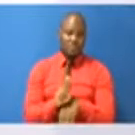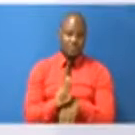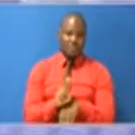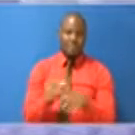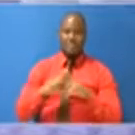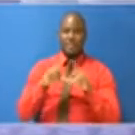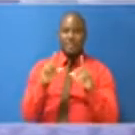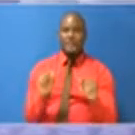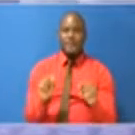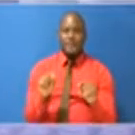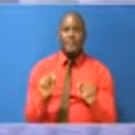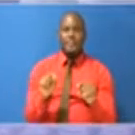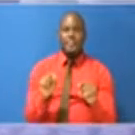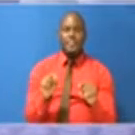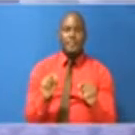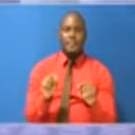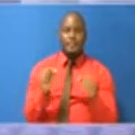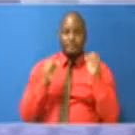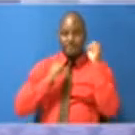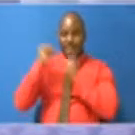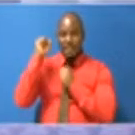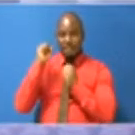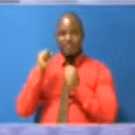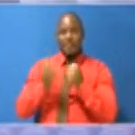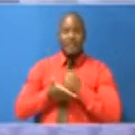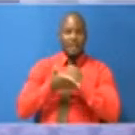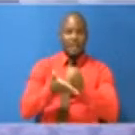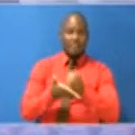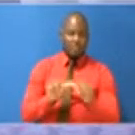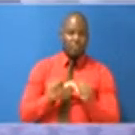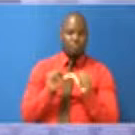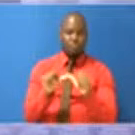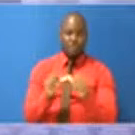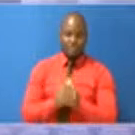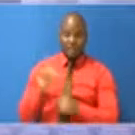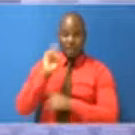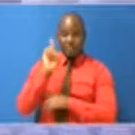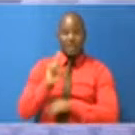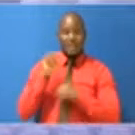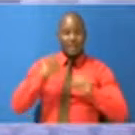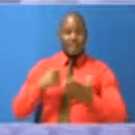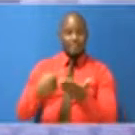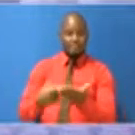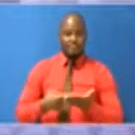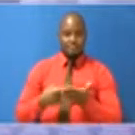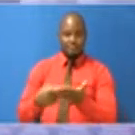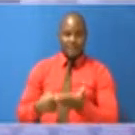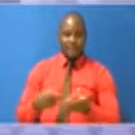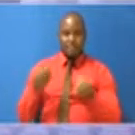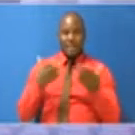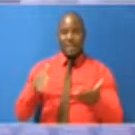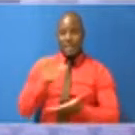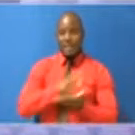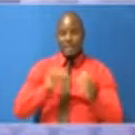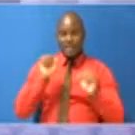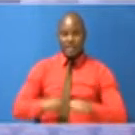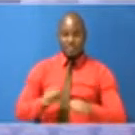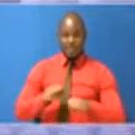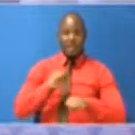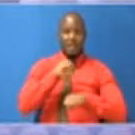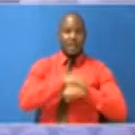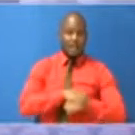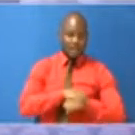brother says you know the military interventions are going on then there we can negotiate because there are a lot of areas which we can do debt